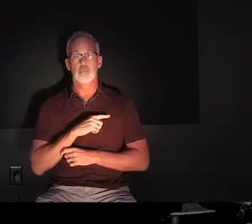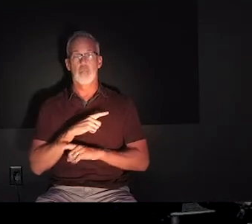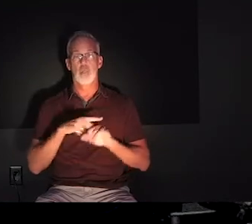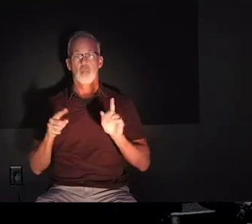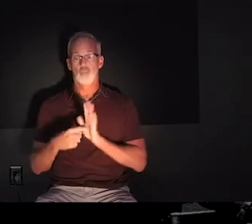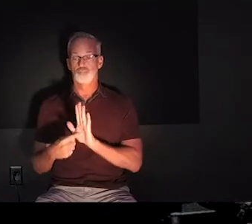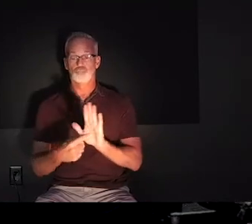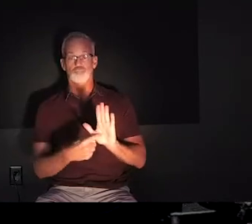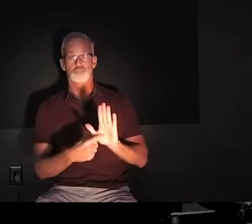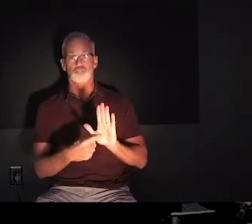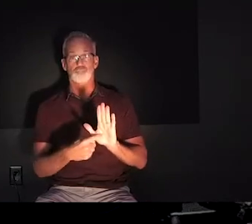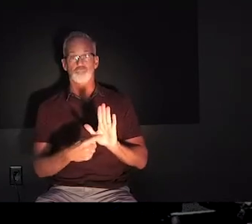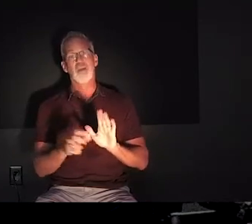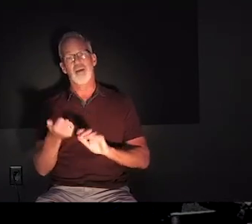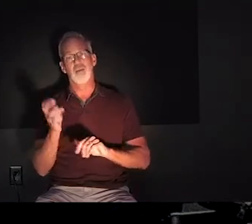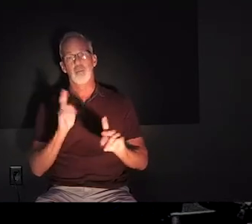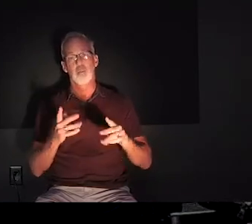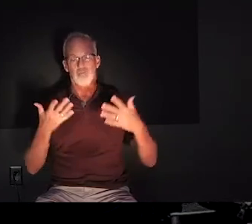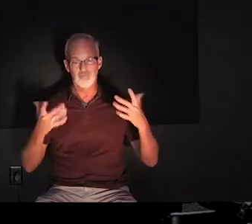but it's a big deal.